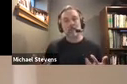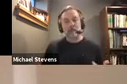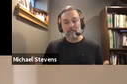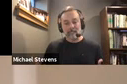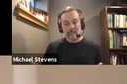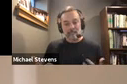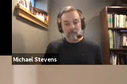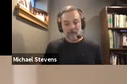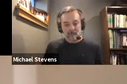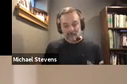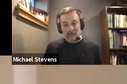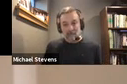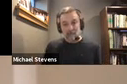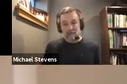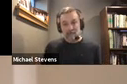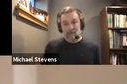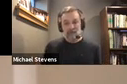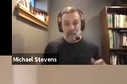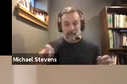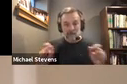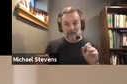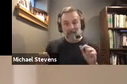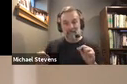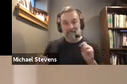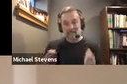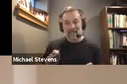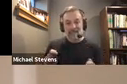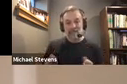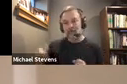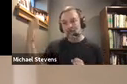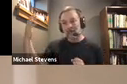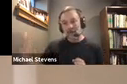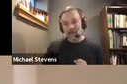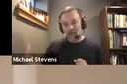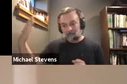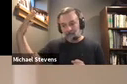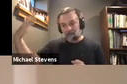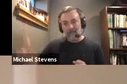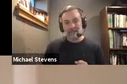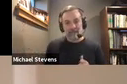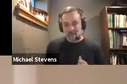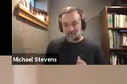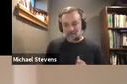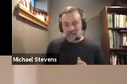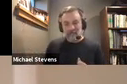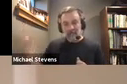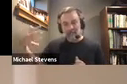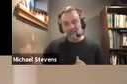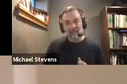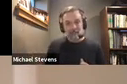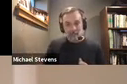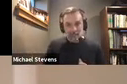already incorporated into the product itself. So rather than having to guess or following, uh, guidelines that are